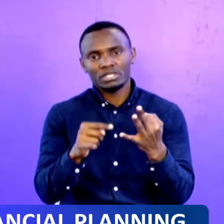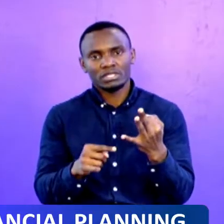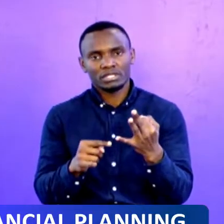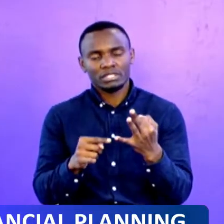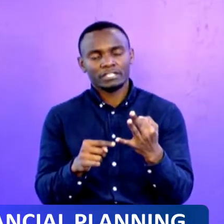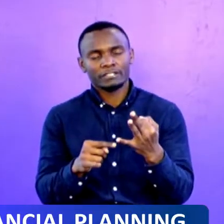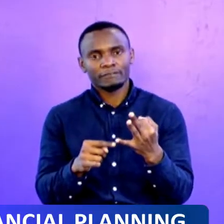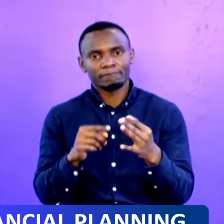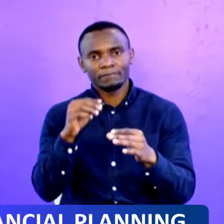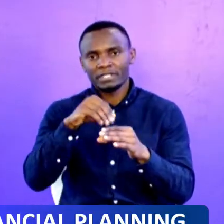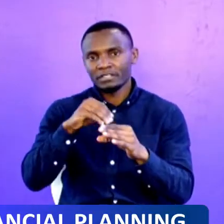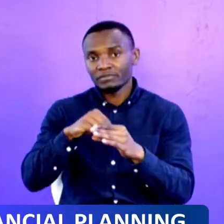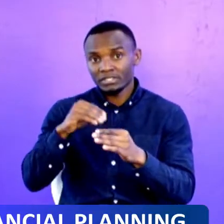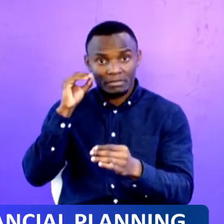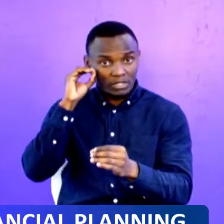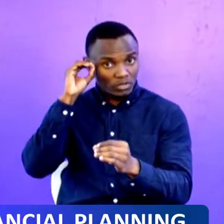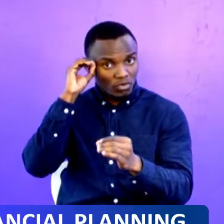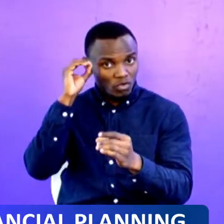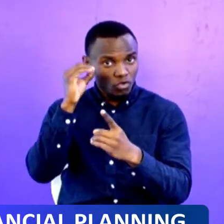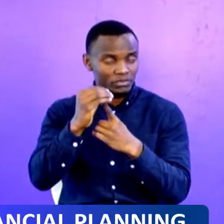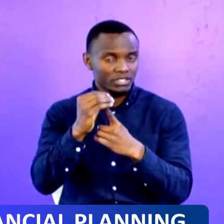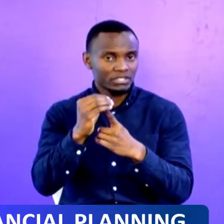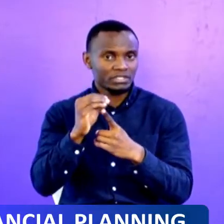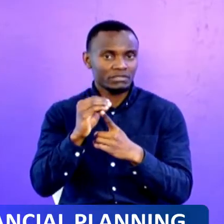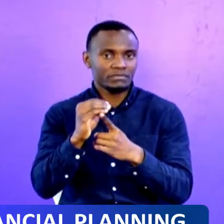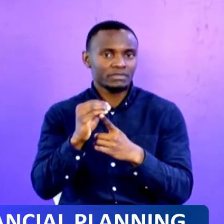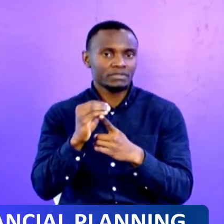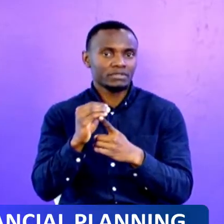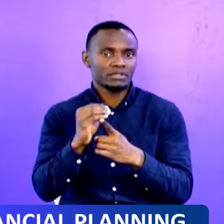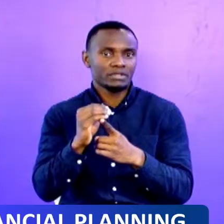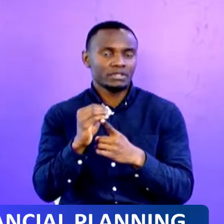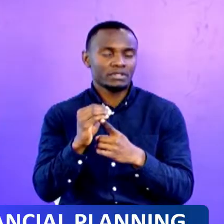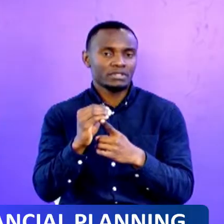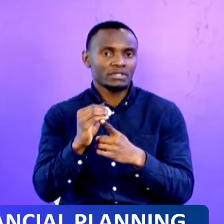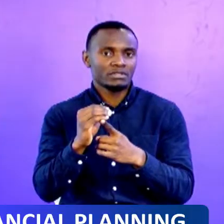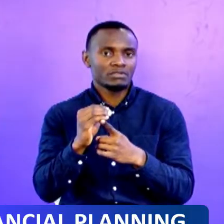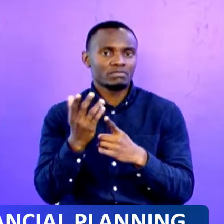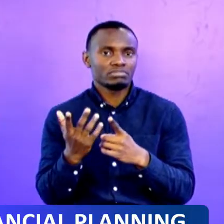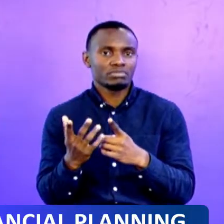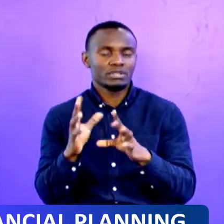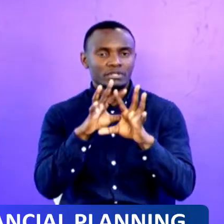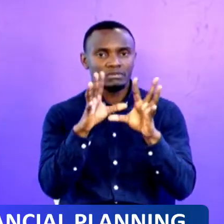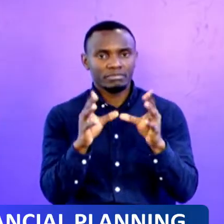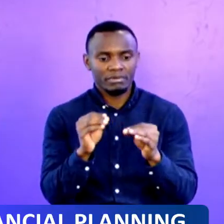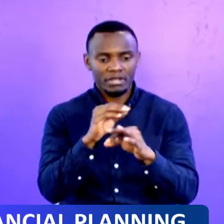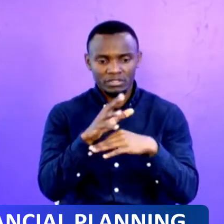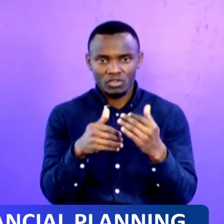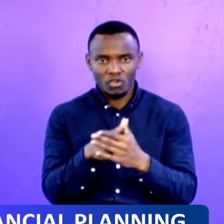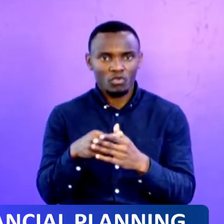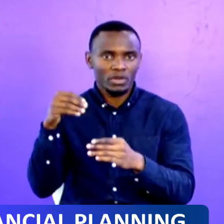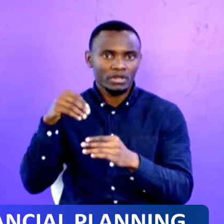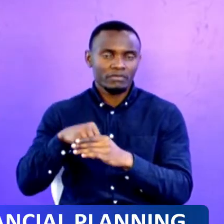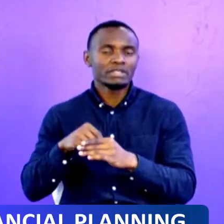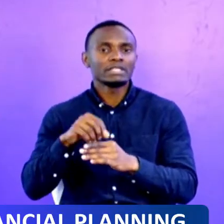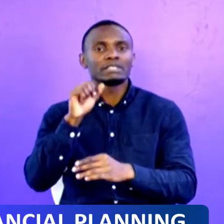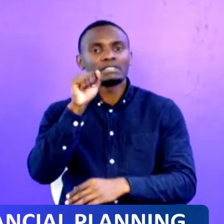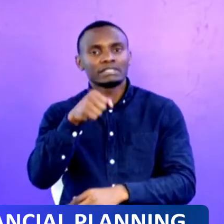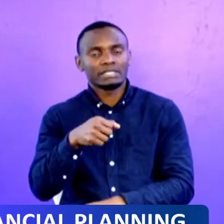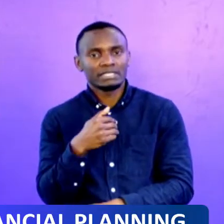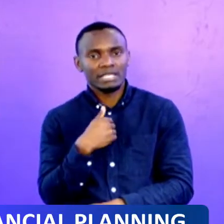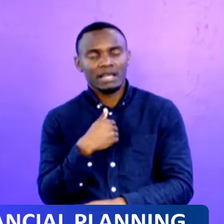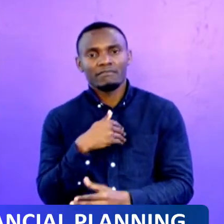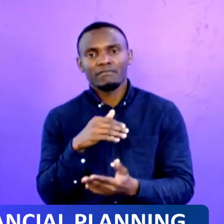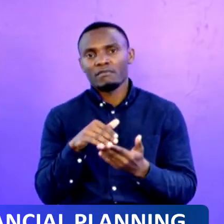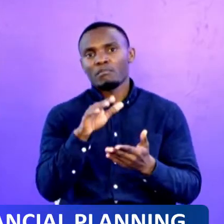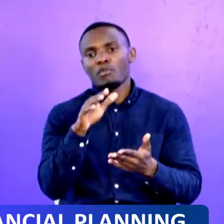form basically the entire realm of investments. Yes, there are more investments out there, but they will